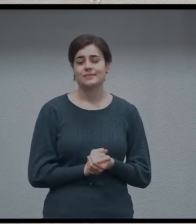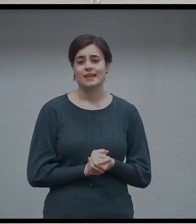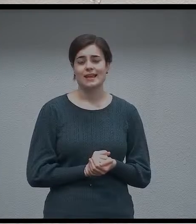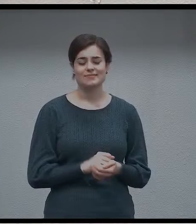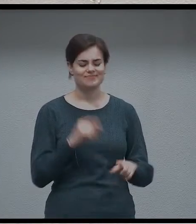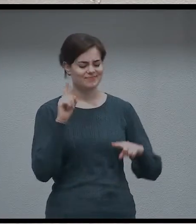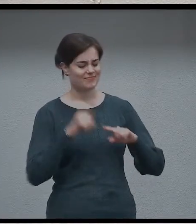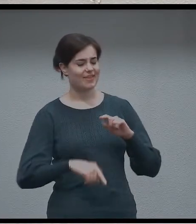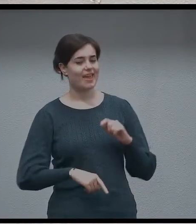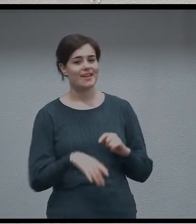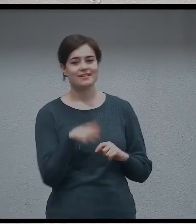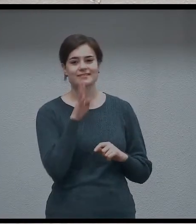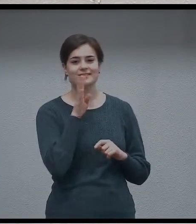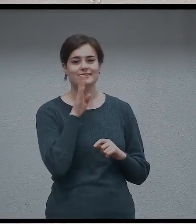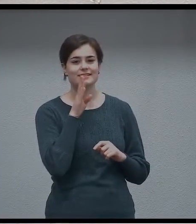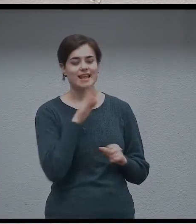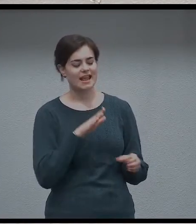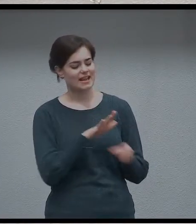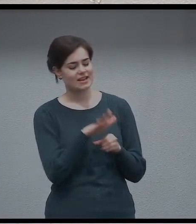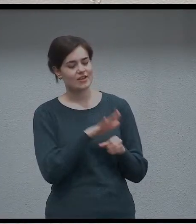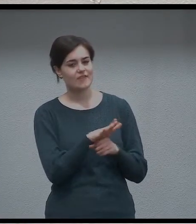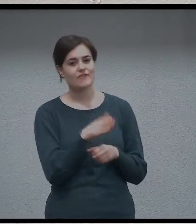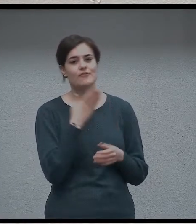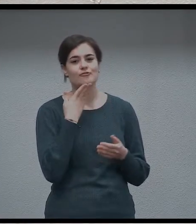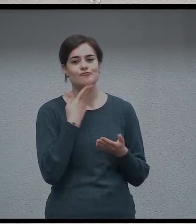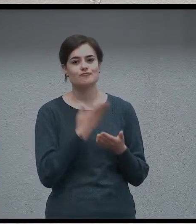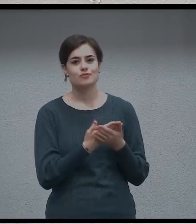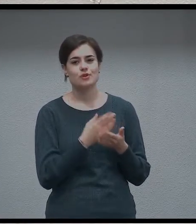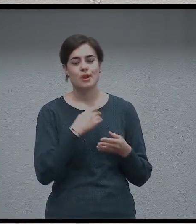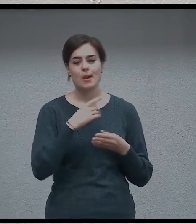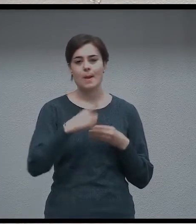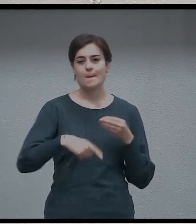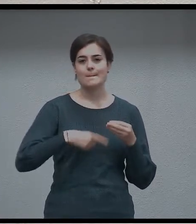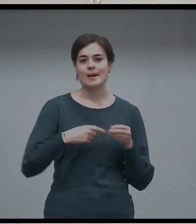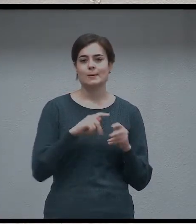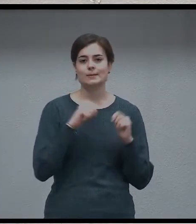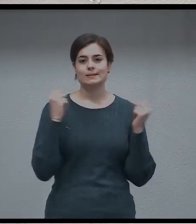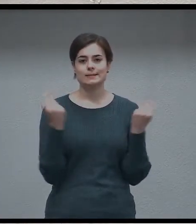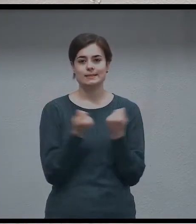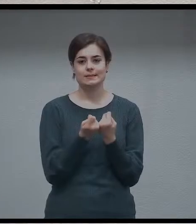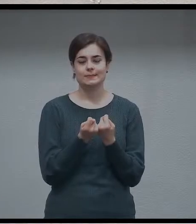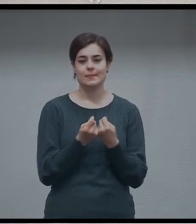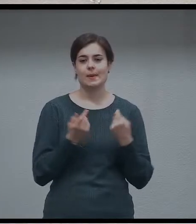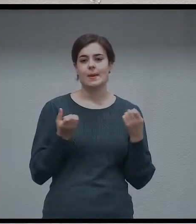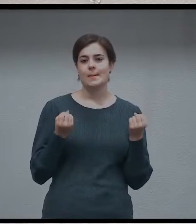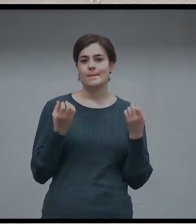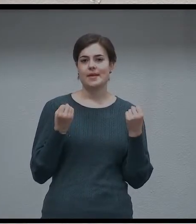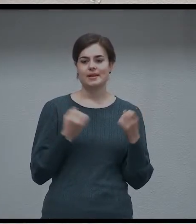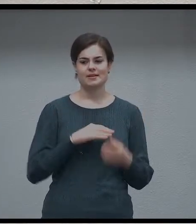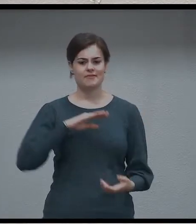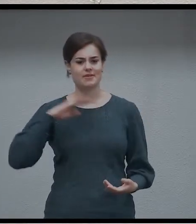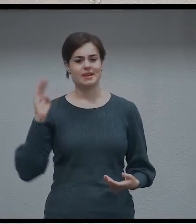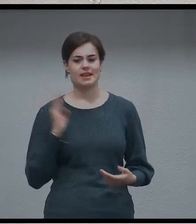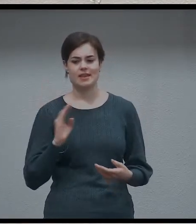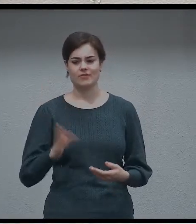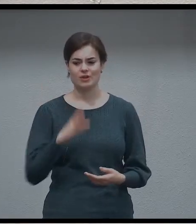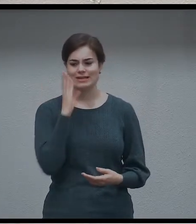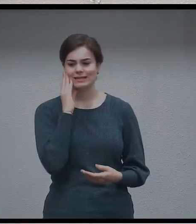about that team. I can't. They just did exceptional. Many of them had never done anything like this